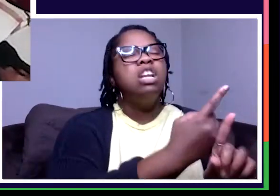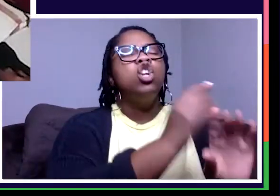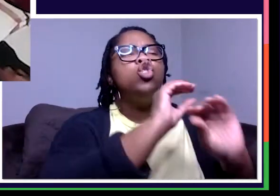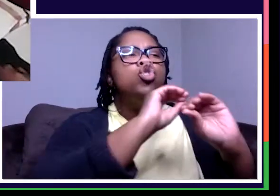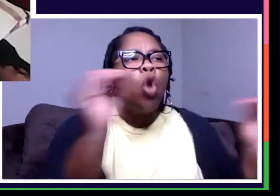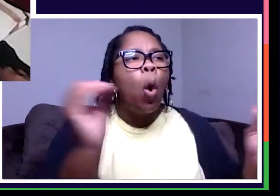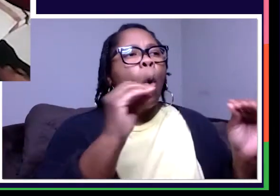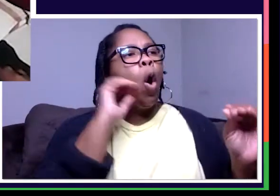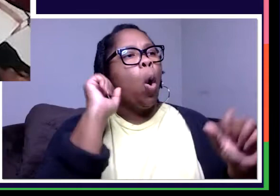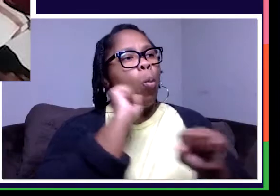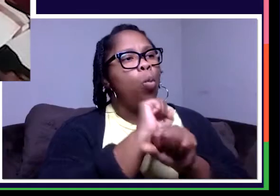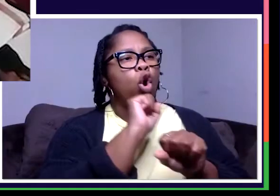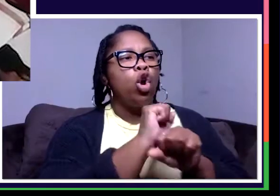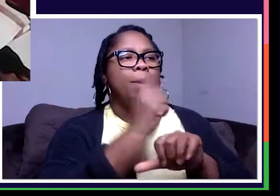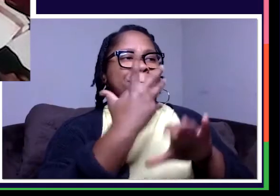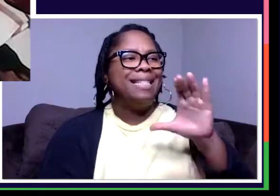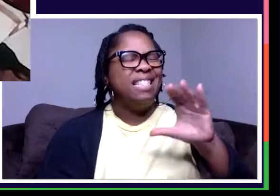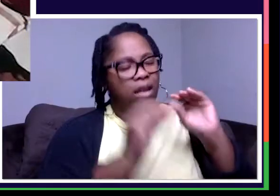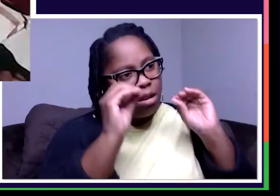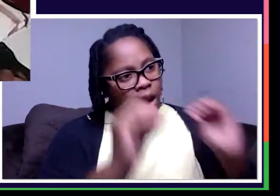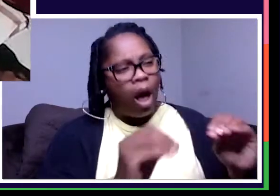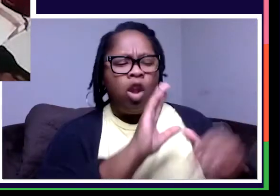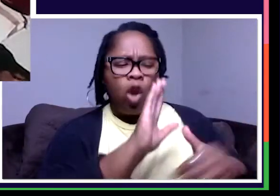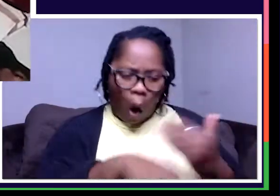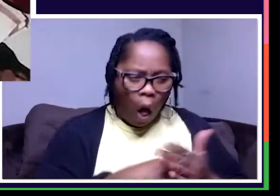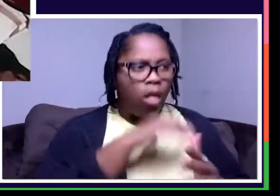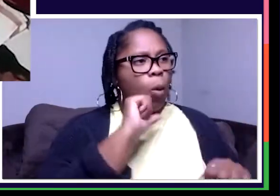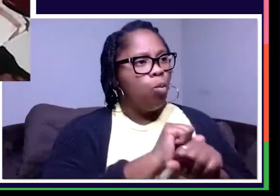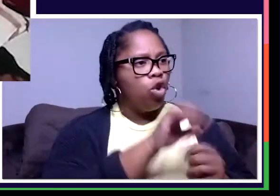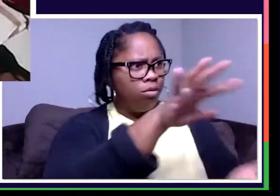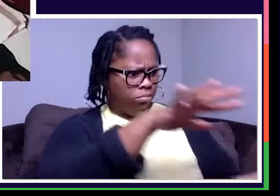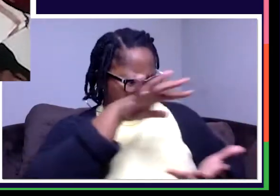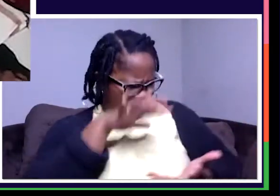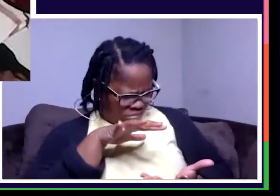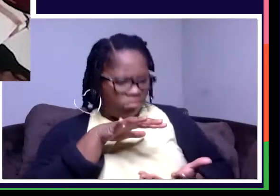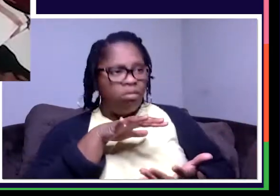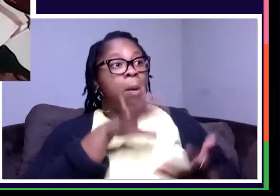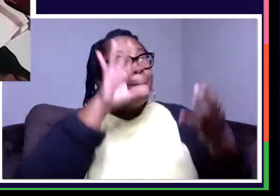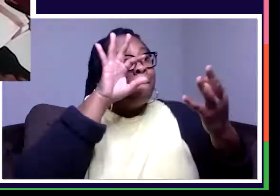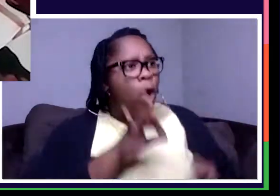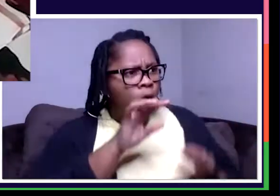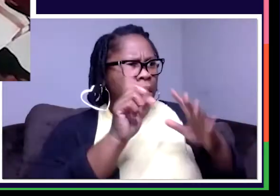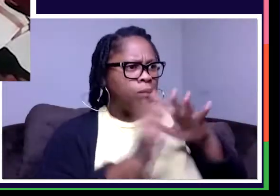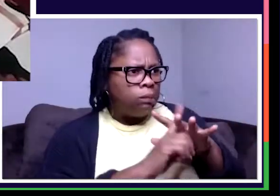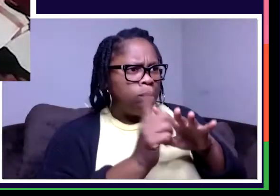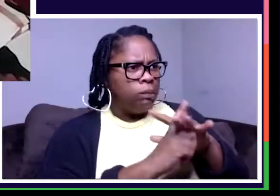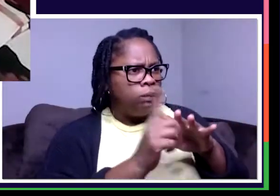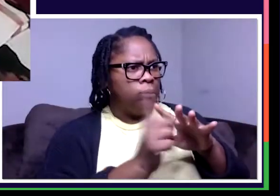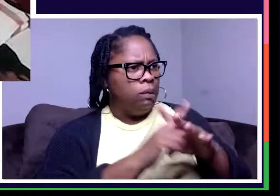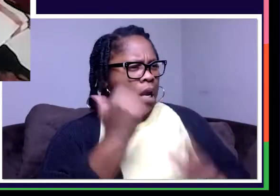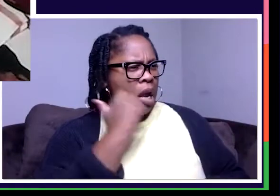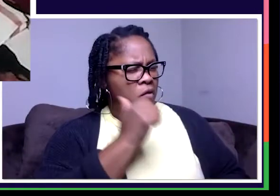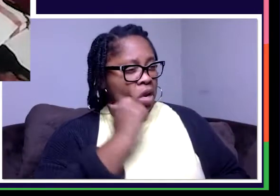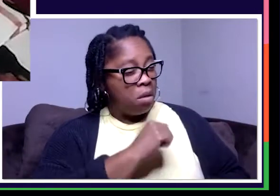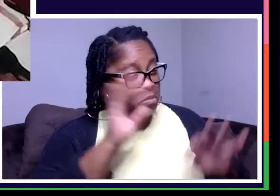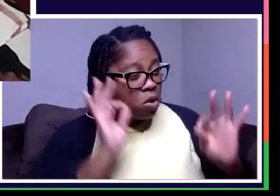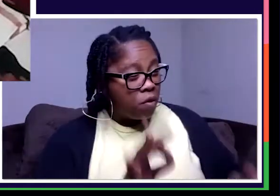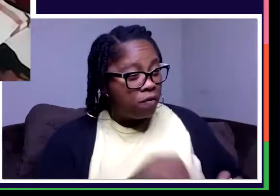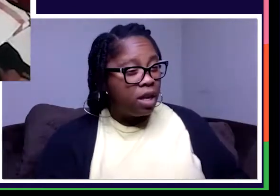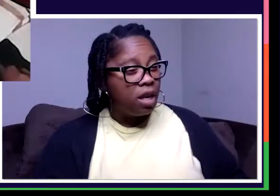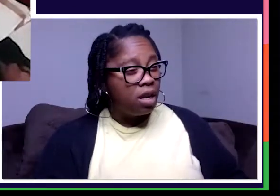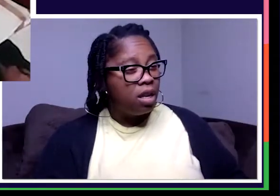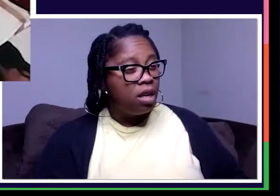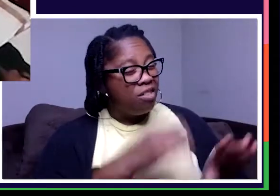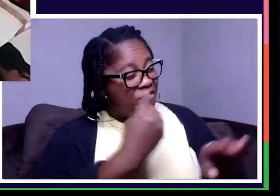only one to have 0 missing assignments and perfect attendance for the entire year, all